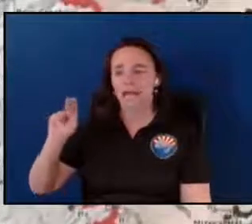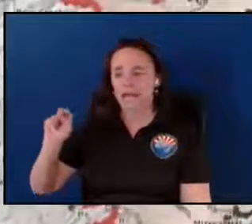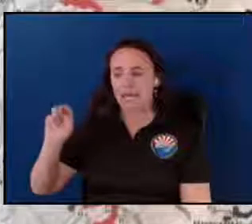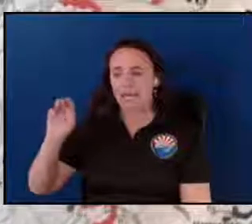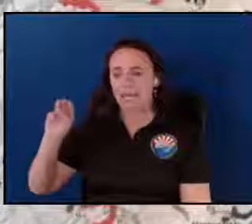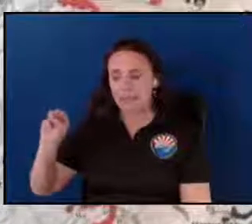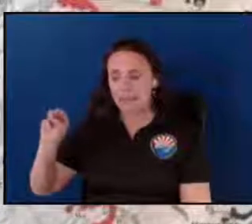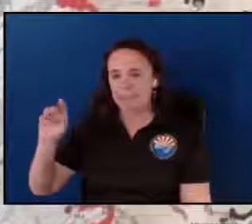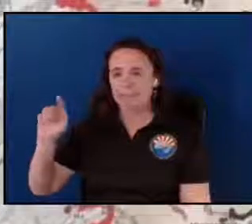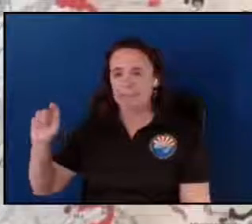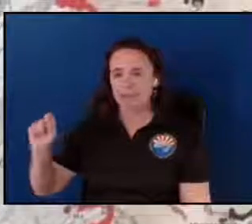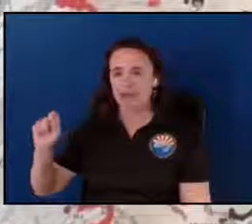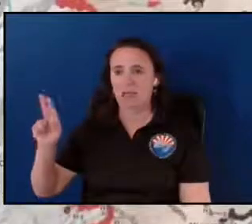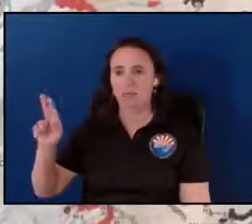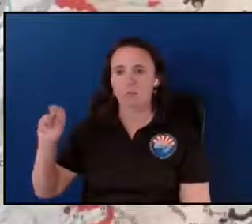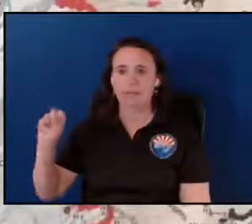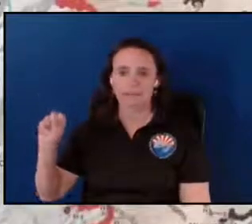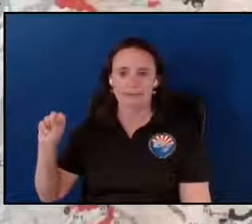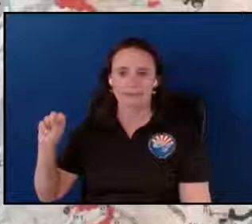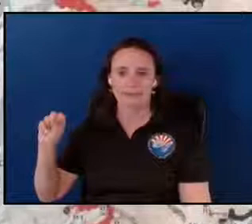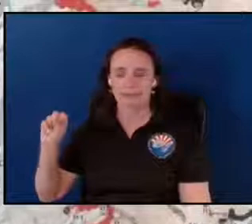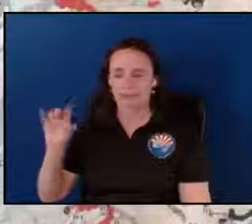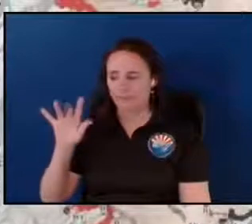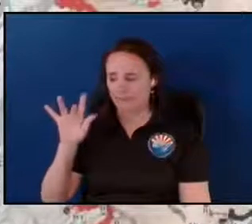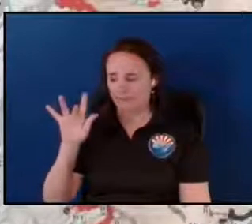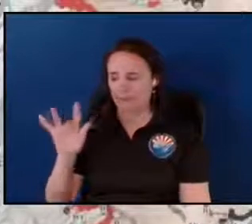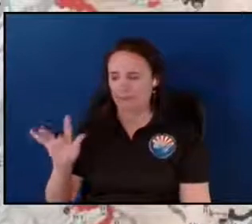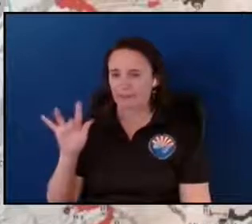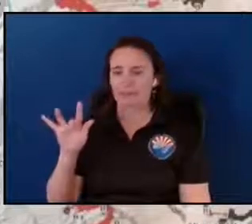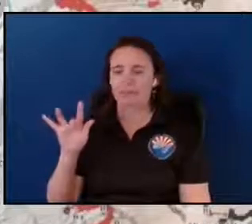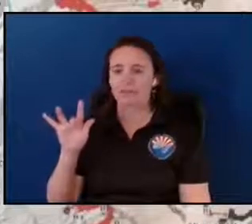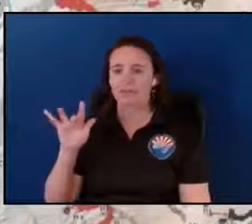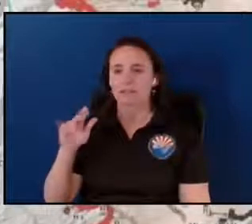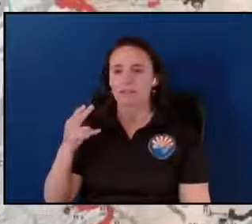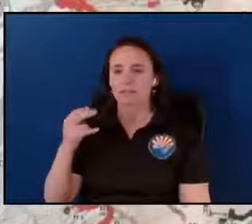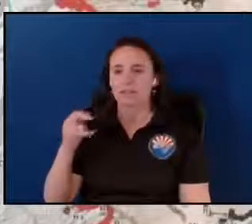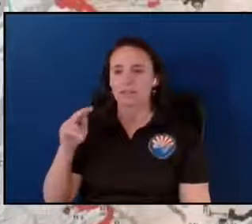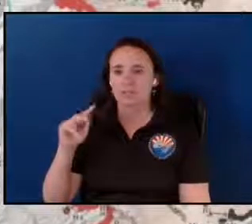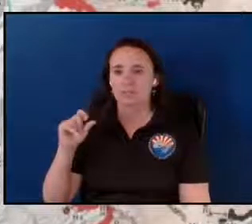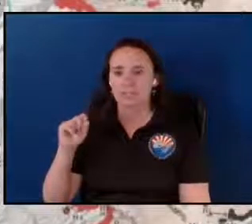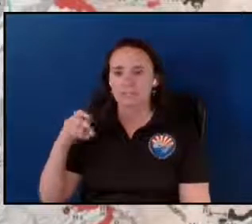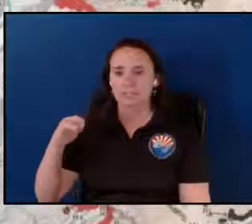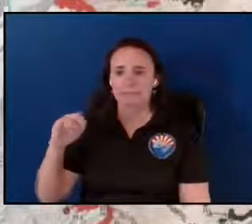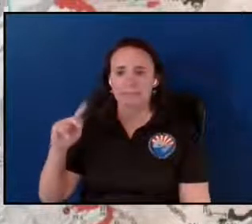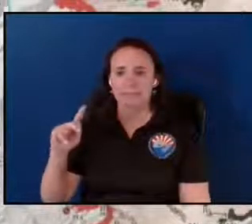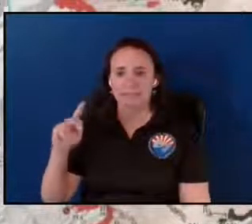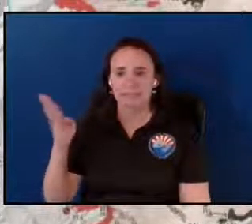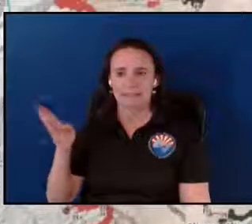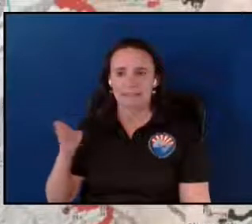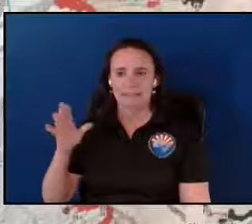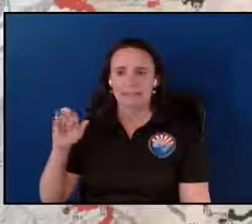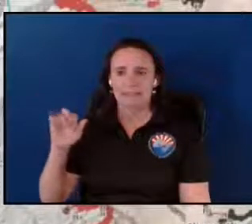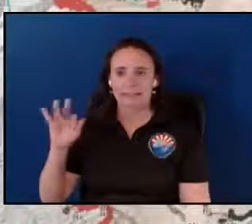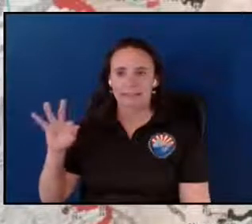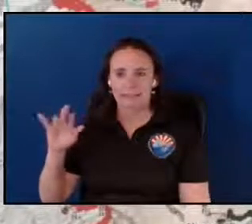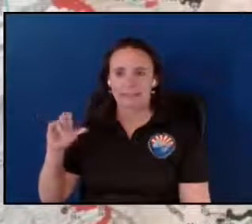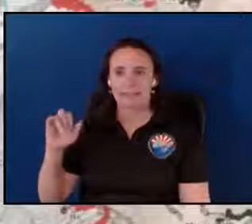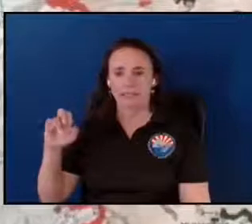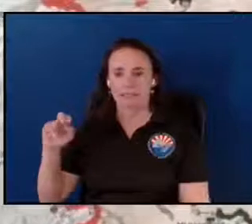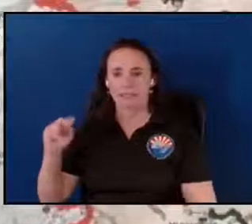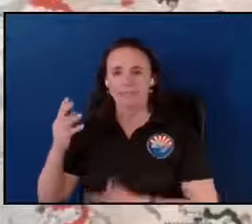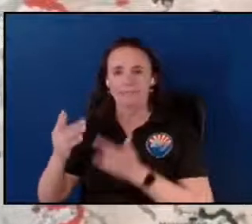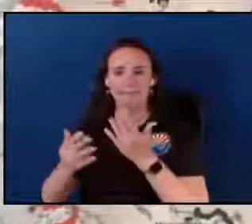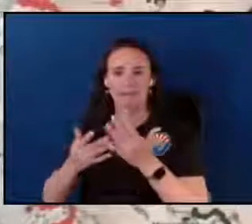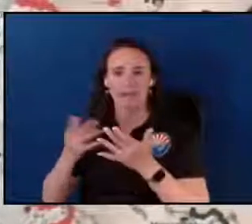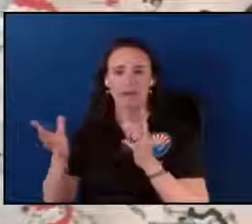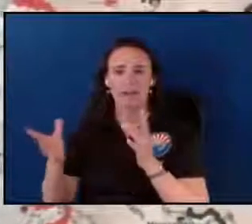co.sanmiguel.nm.us, and then you click on the Hermits Peak Calf Canyon Fire link, and that'll take you to a bunch of